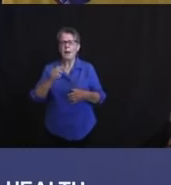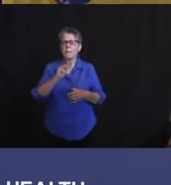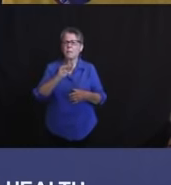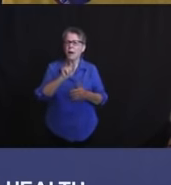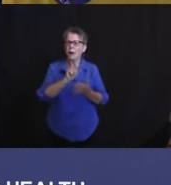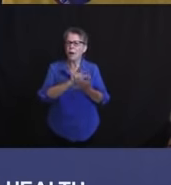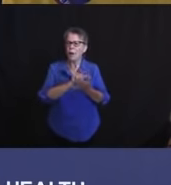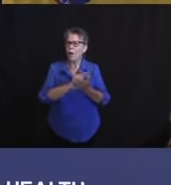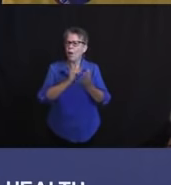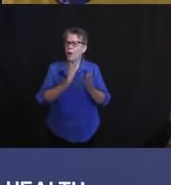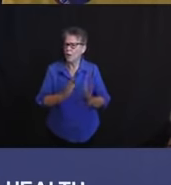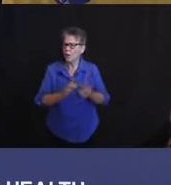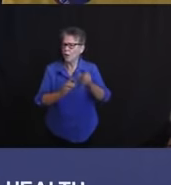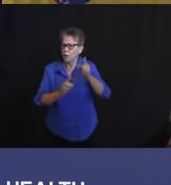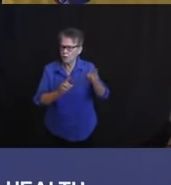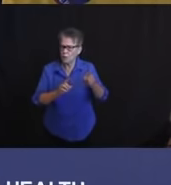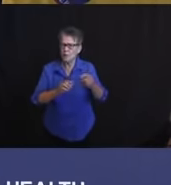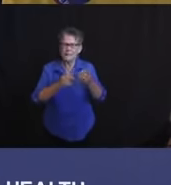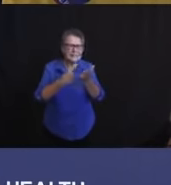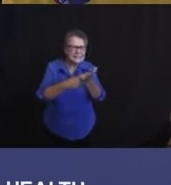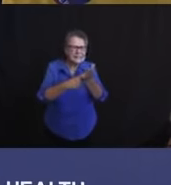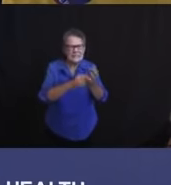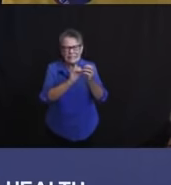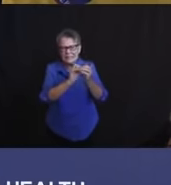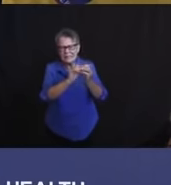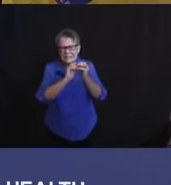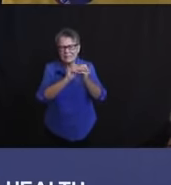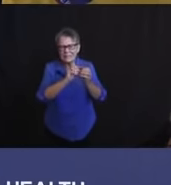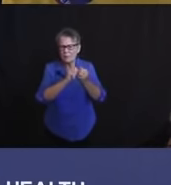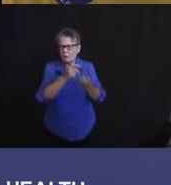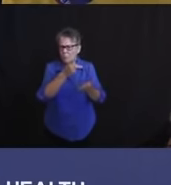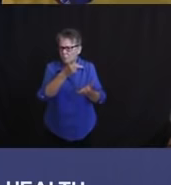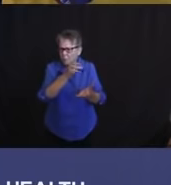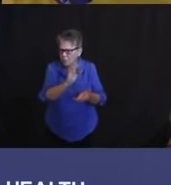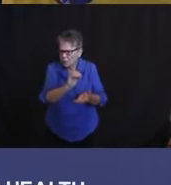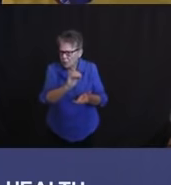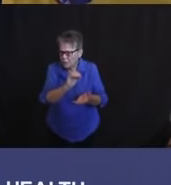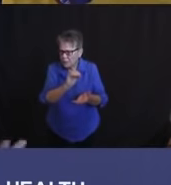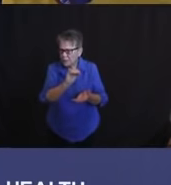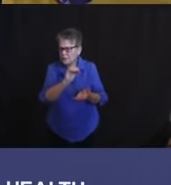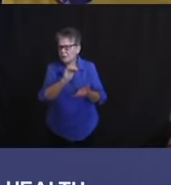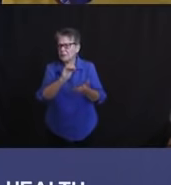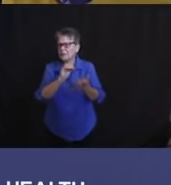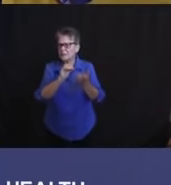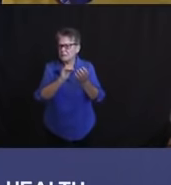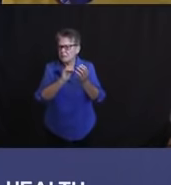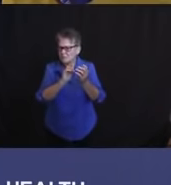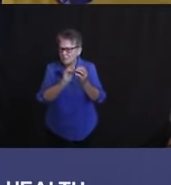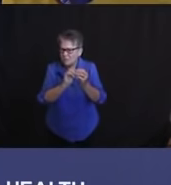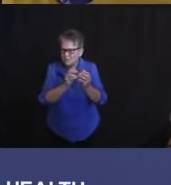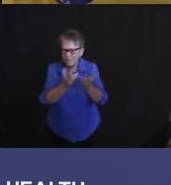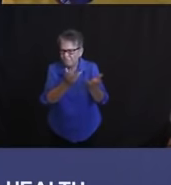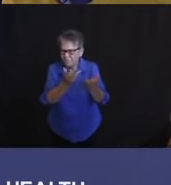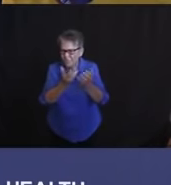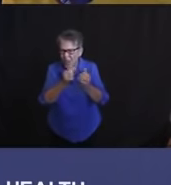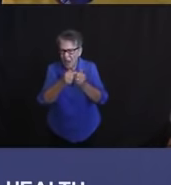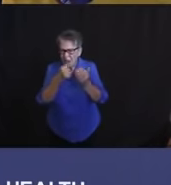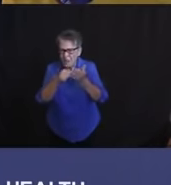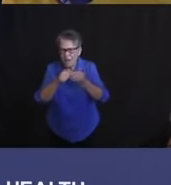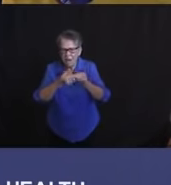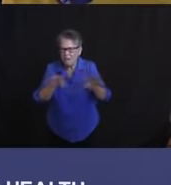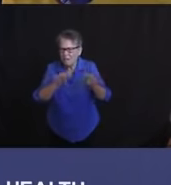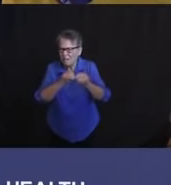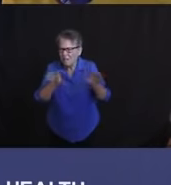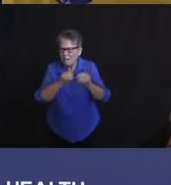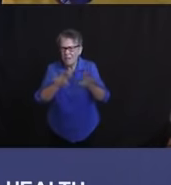We've been going to them with very specific cases when we hear them. So the more specifics, the better. I'll turn to Matt, but as